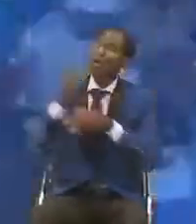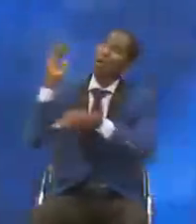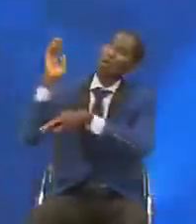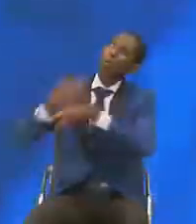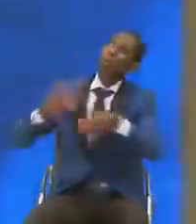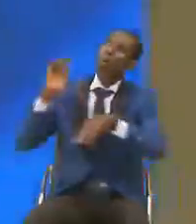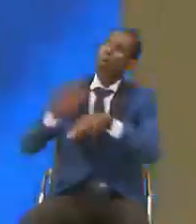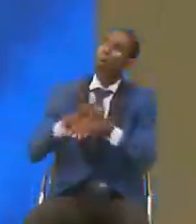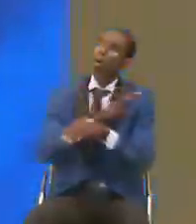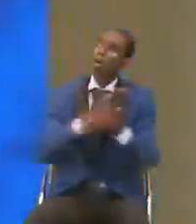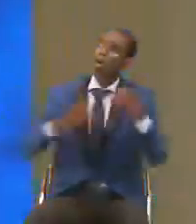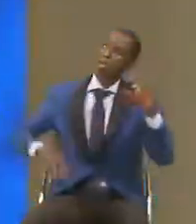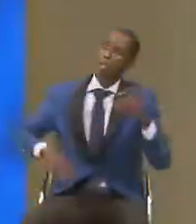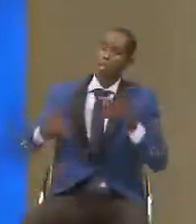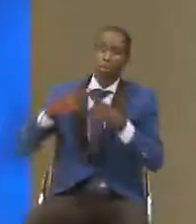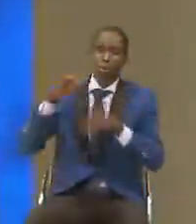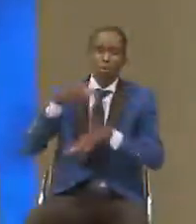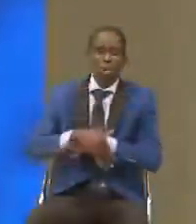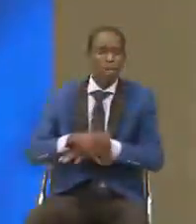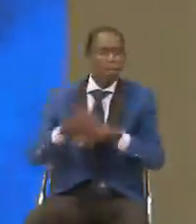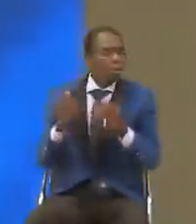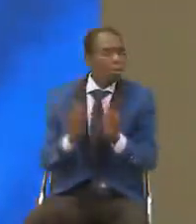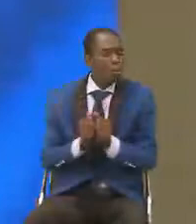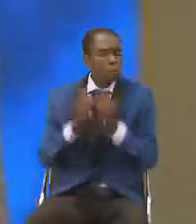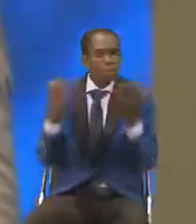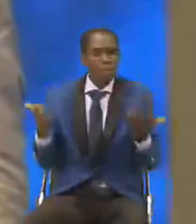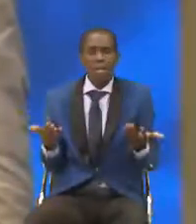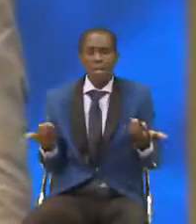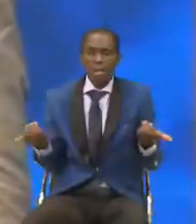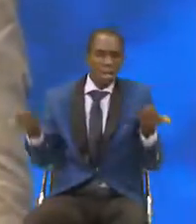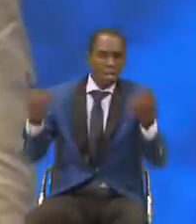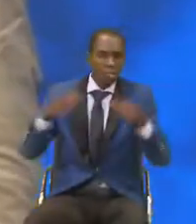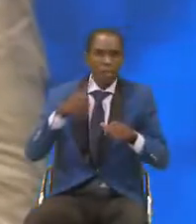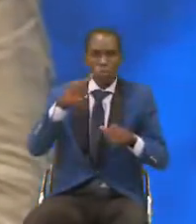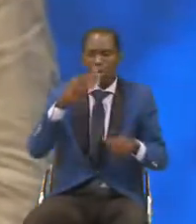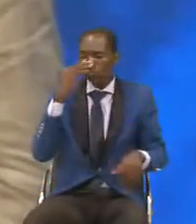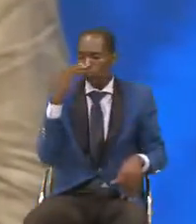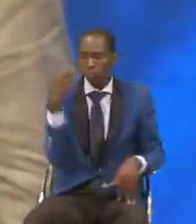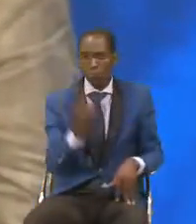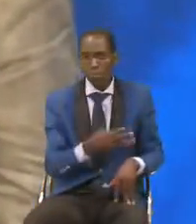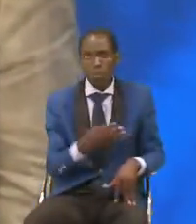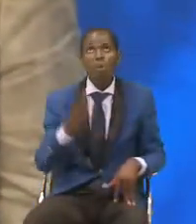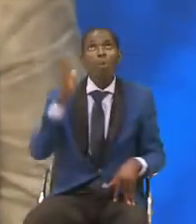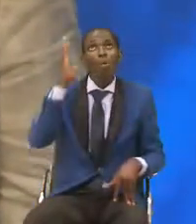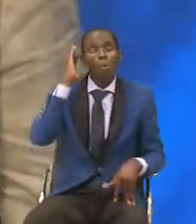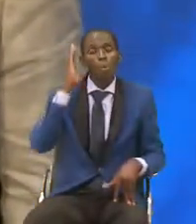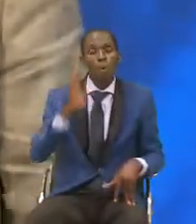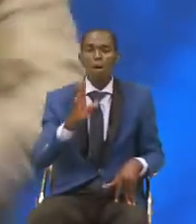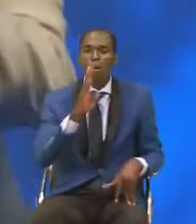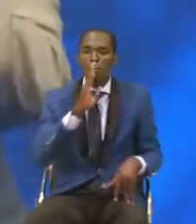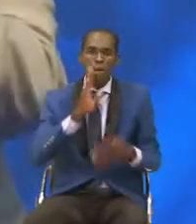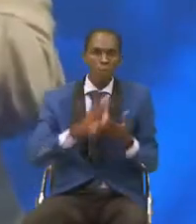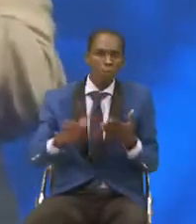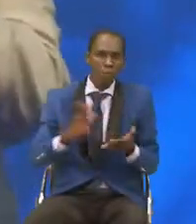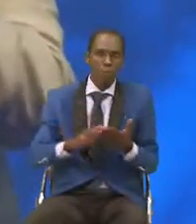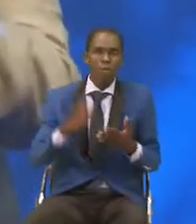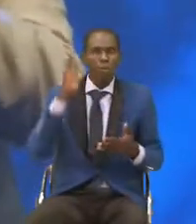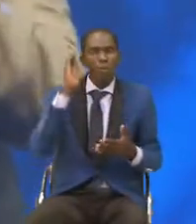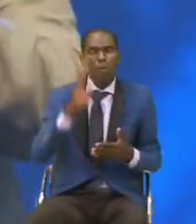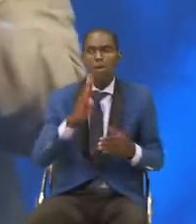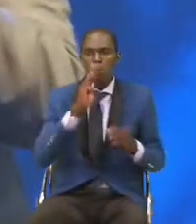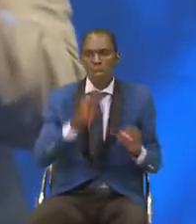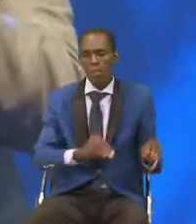sin and calls on Christ tonight, without exception, will